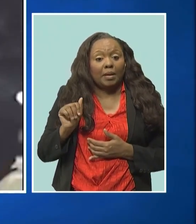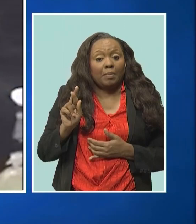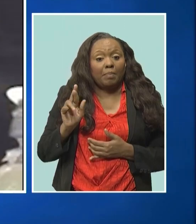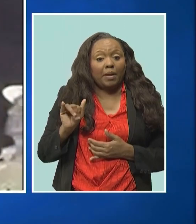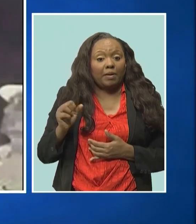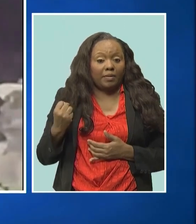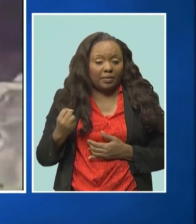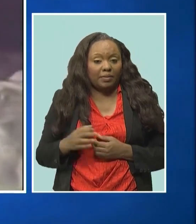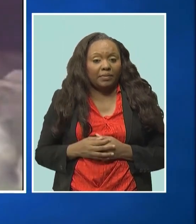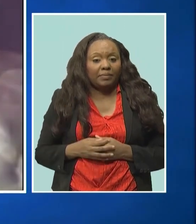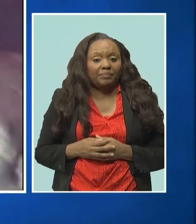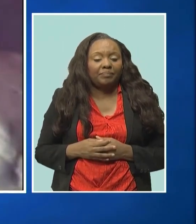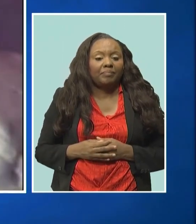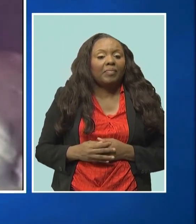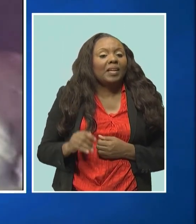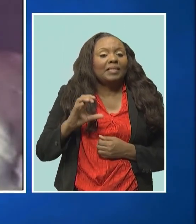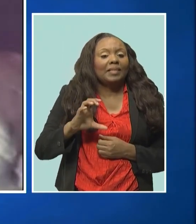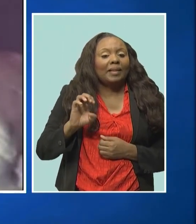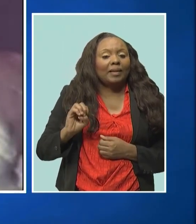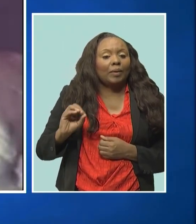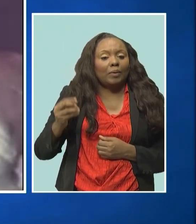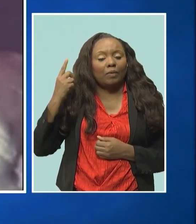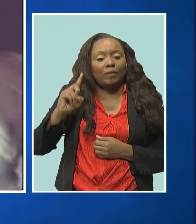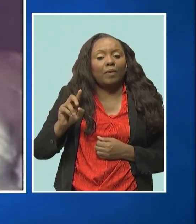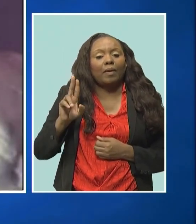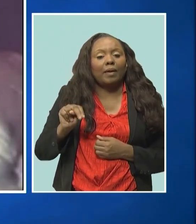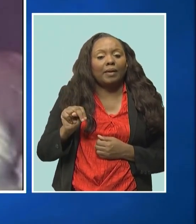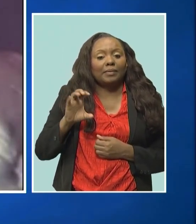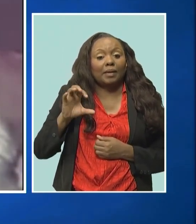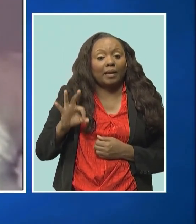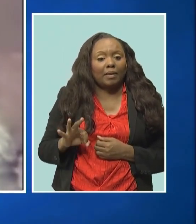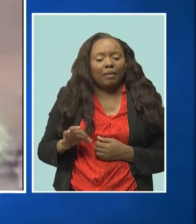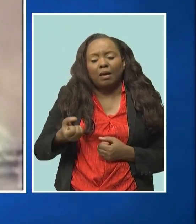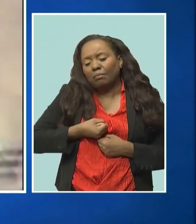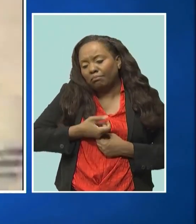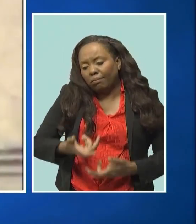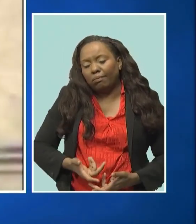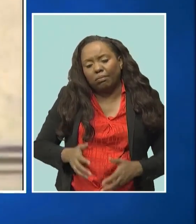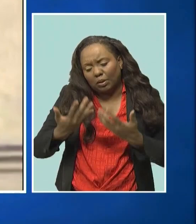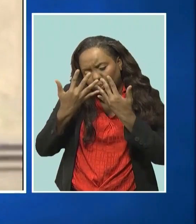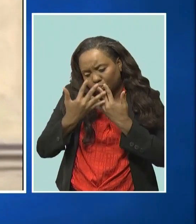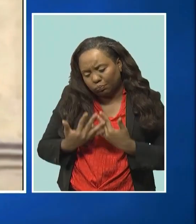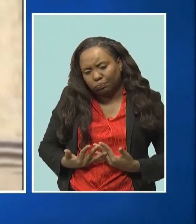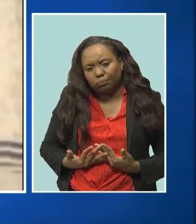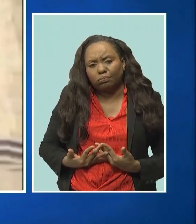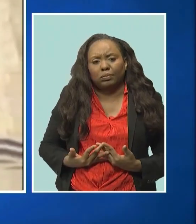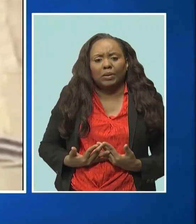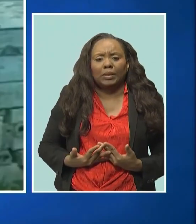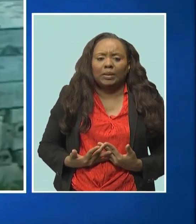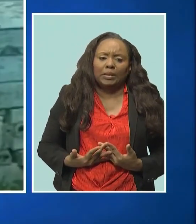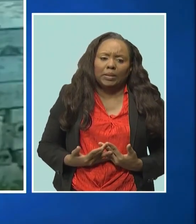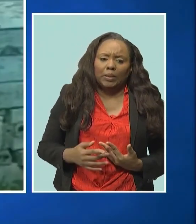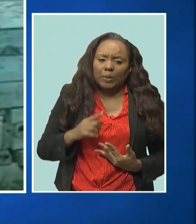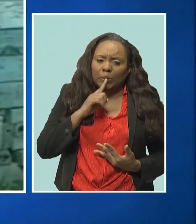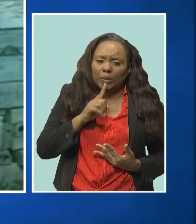of the National Cultural Foundation, Cara Roberts-Reefer, also expressed sadness at his passing, stressing that